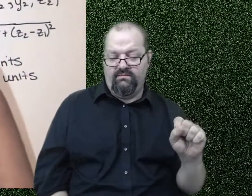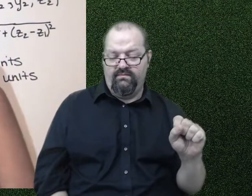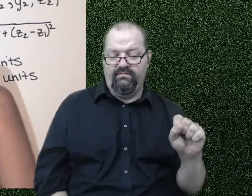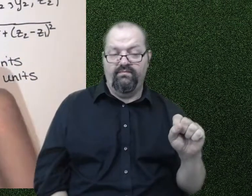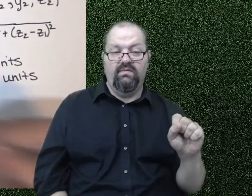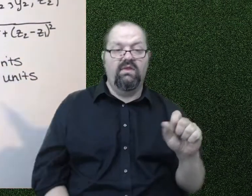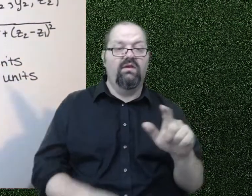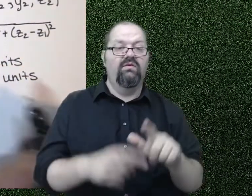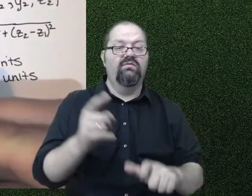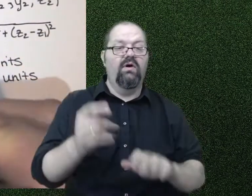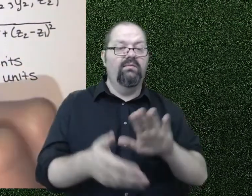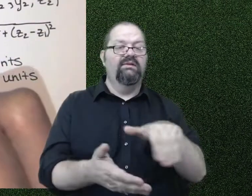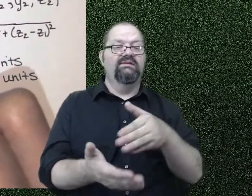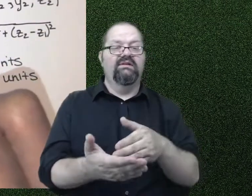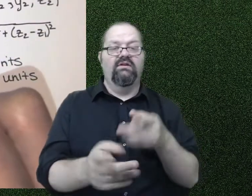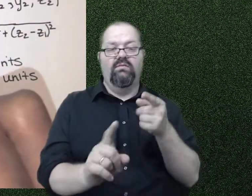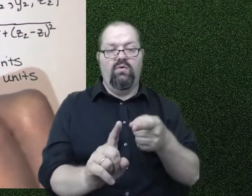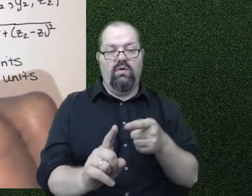from a center point.